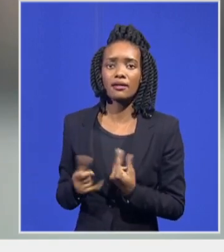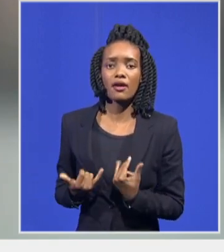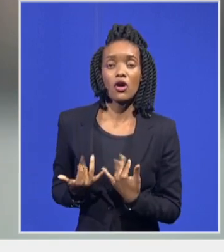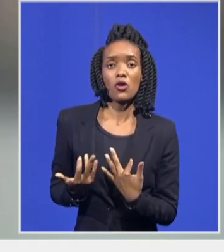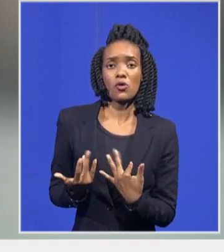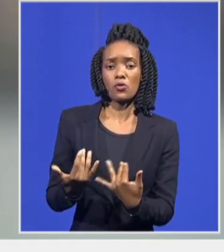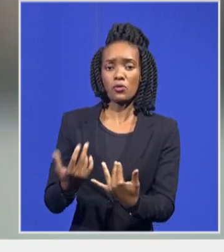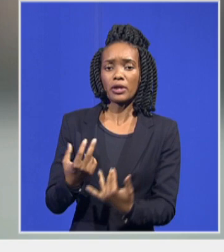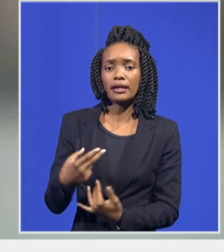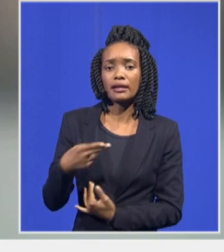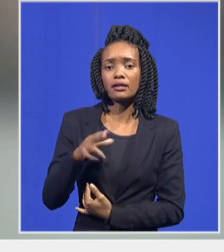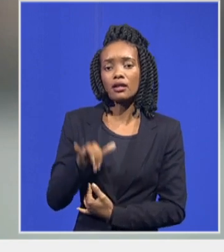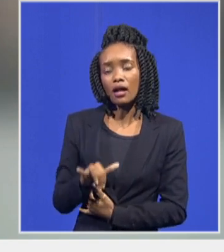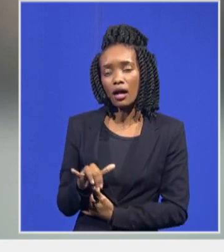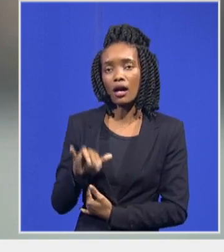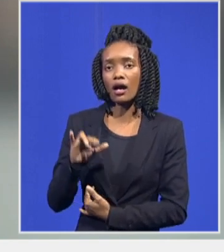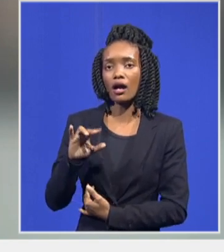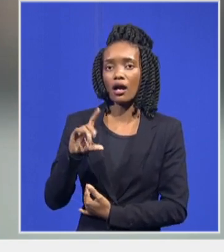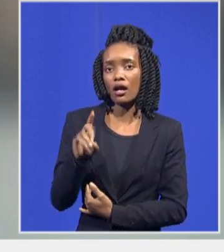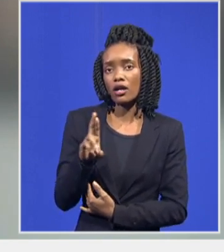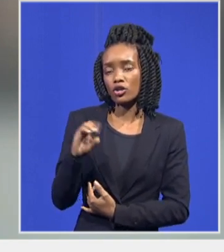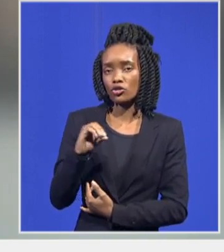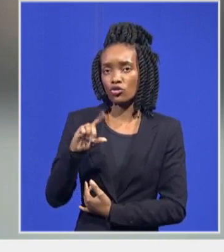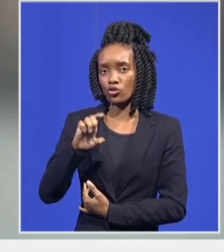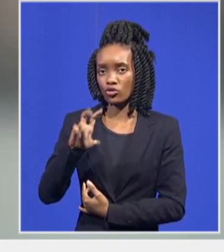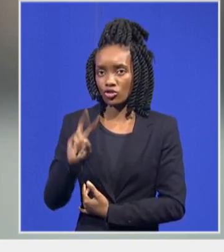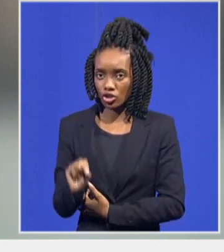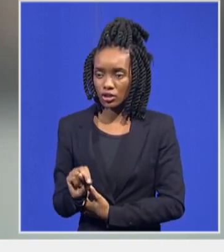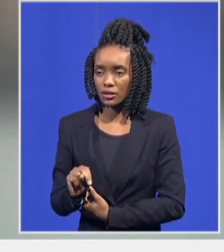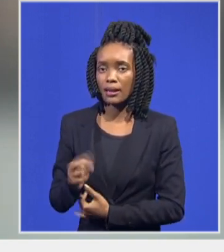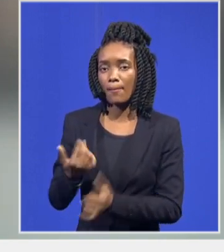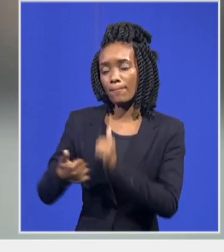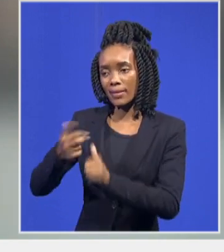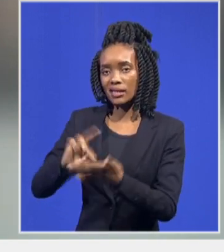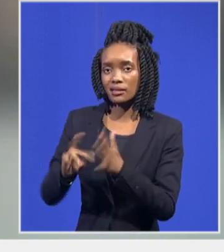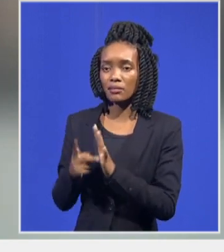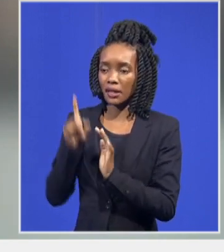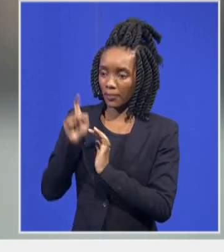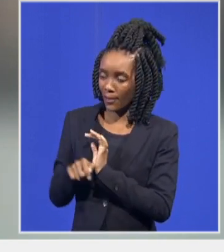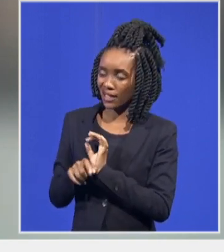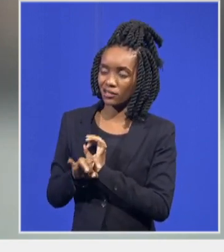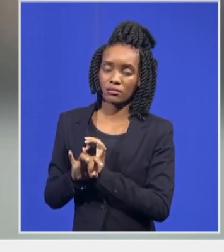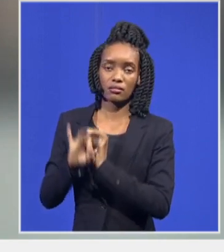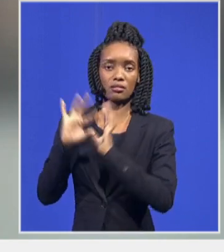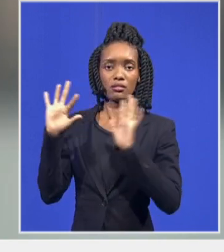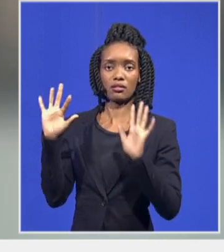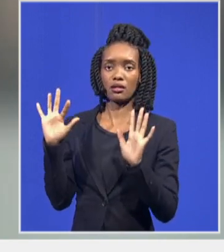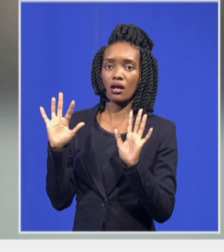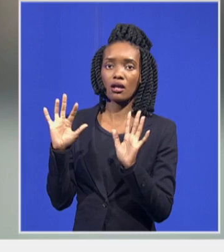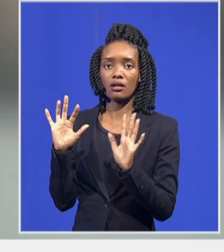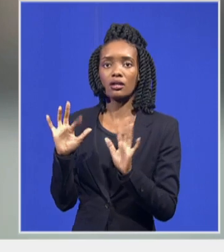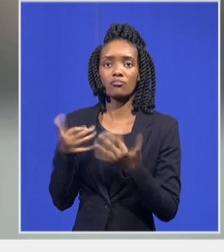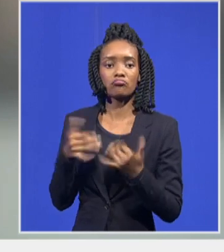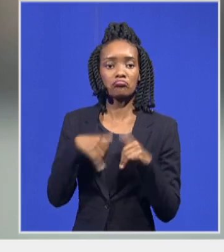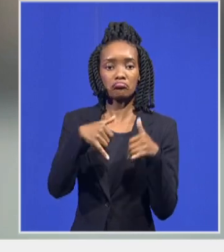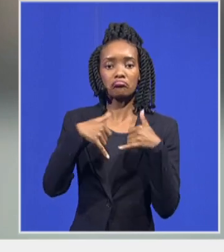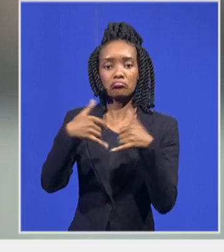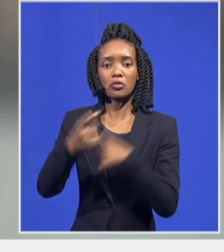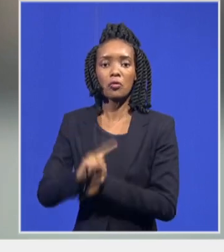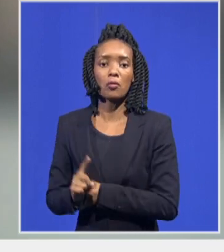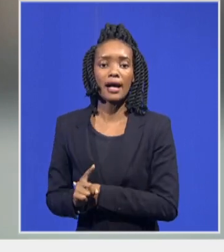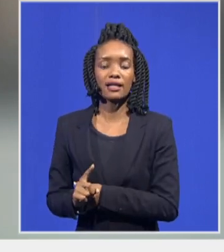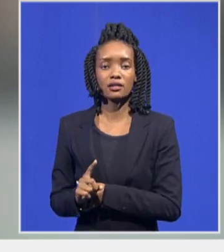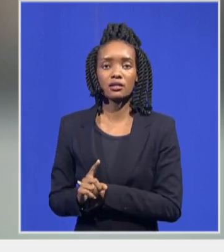master plan, and clarifying exactly what incentives will come out of the fiscus into